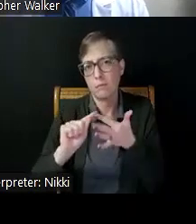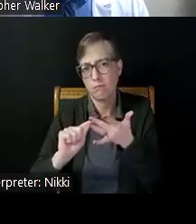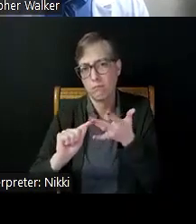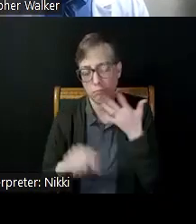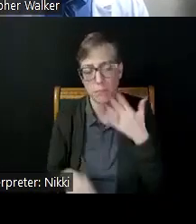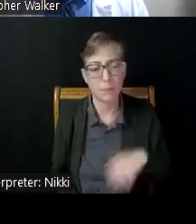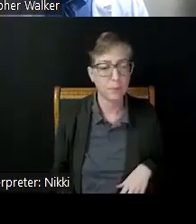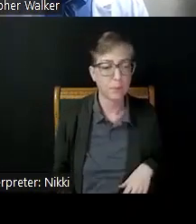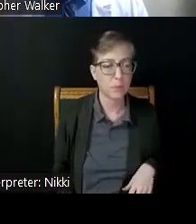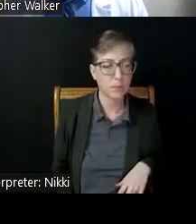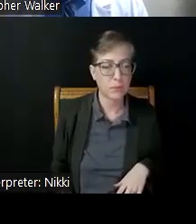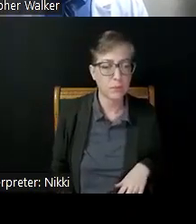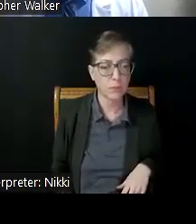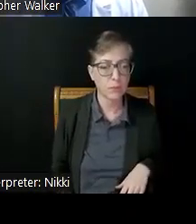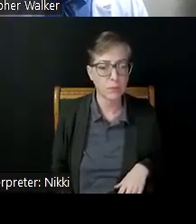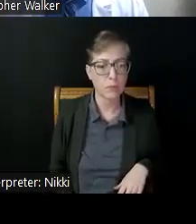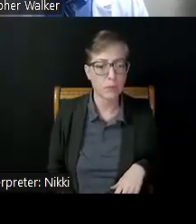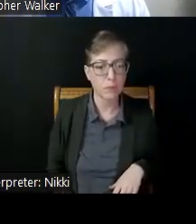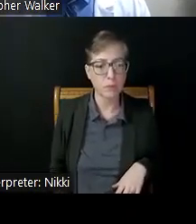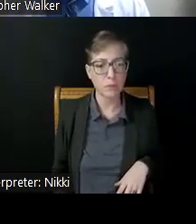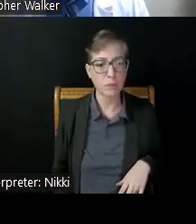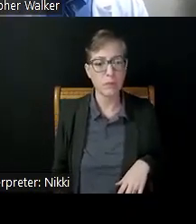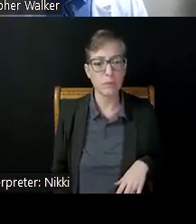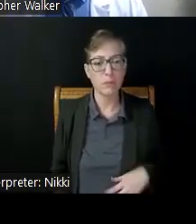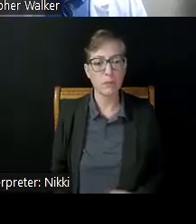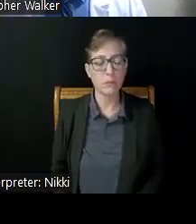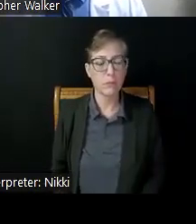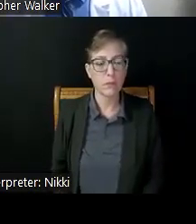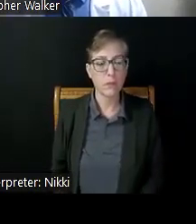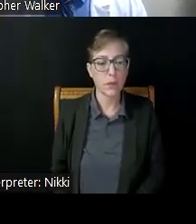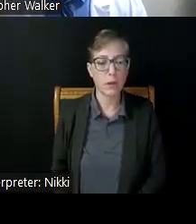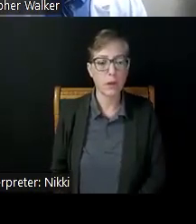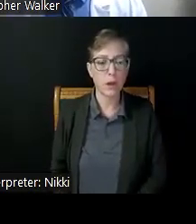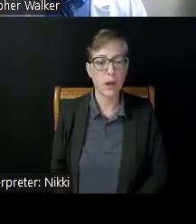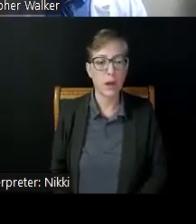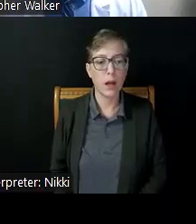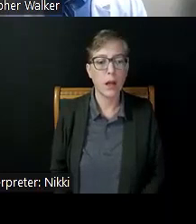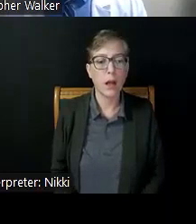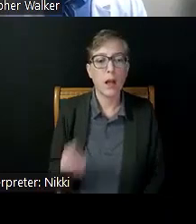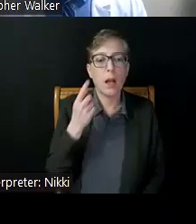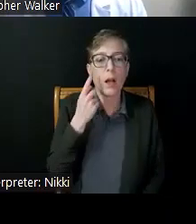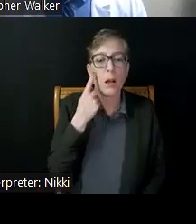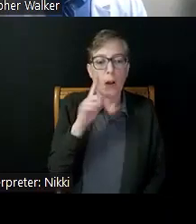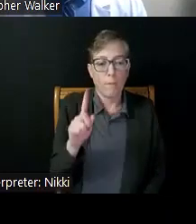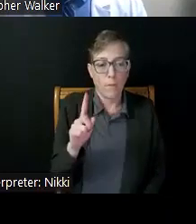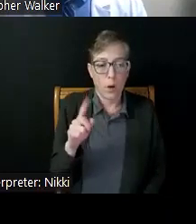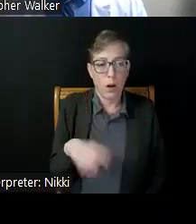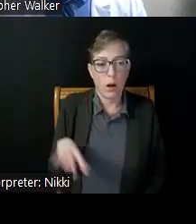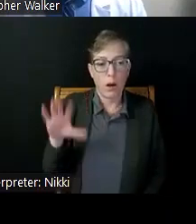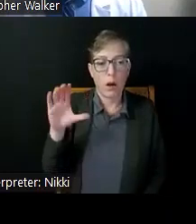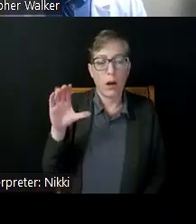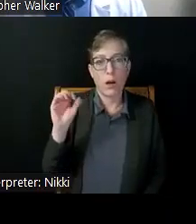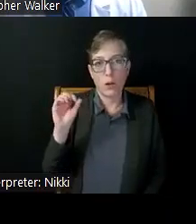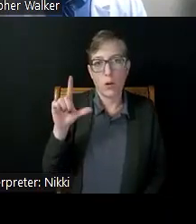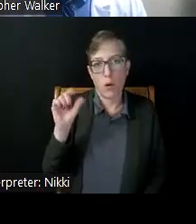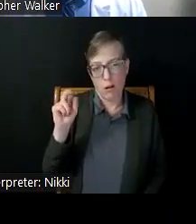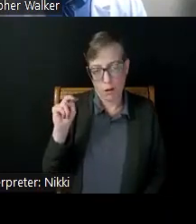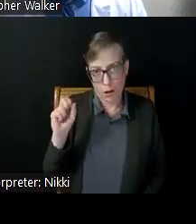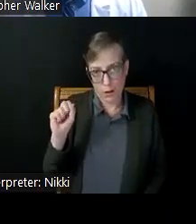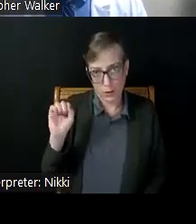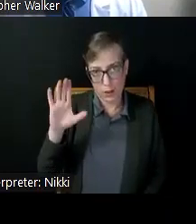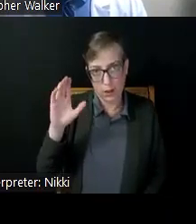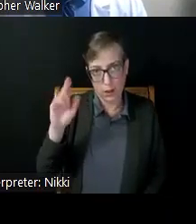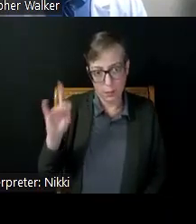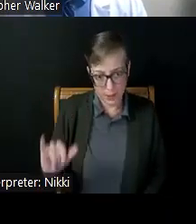When they compared FIT testing to colonoscopy while trying to identify